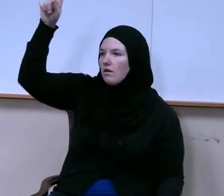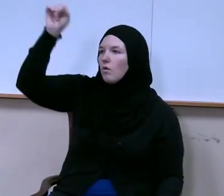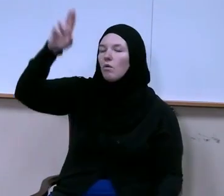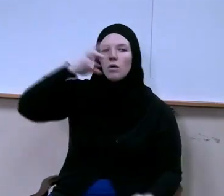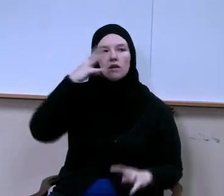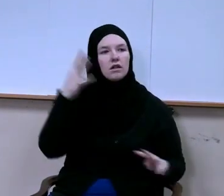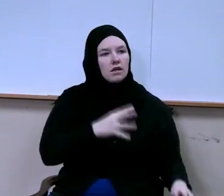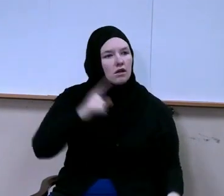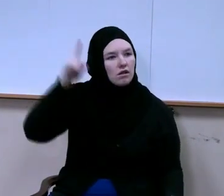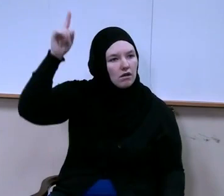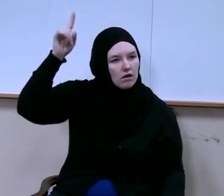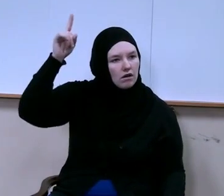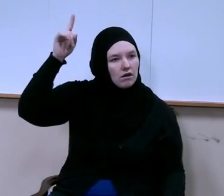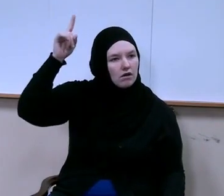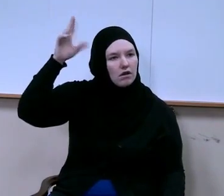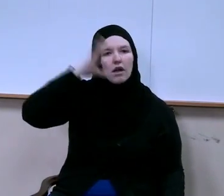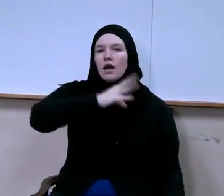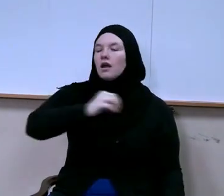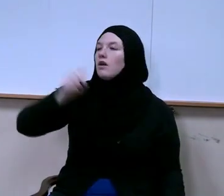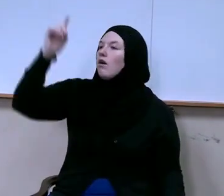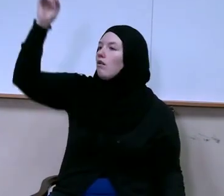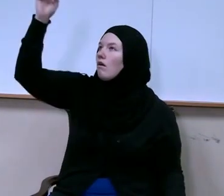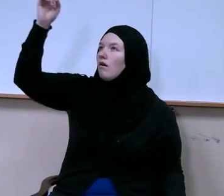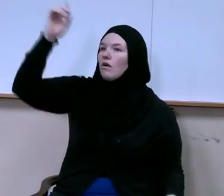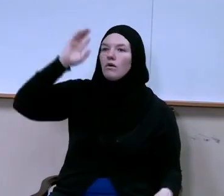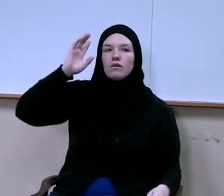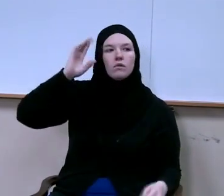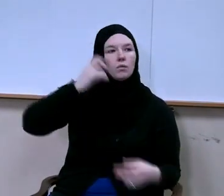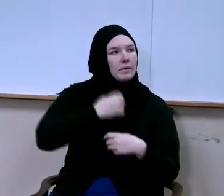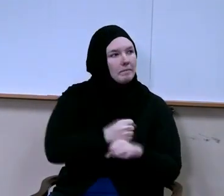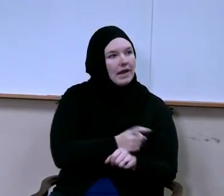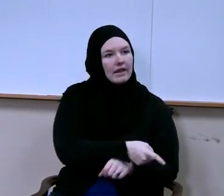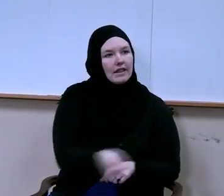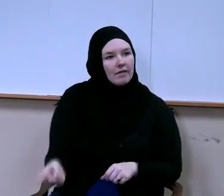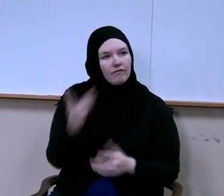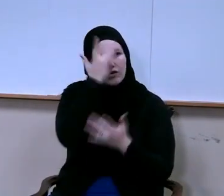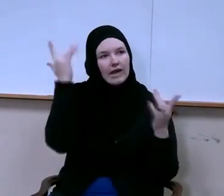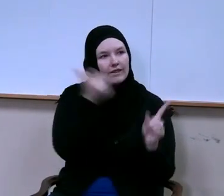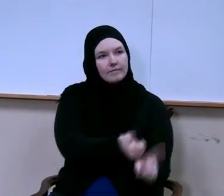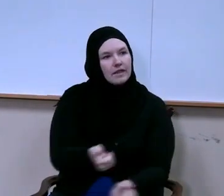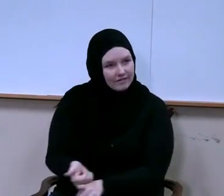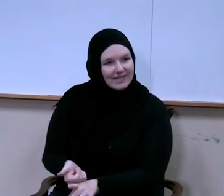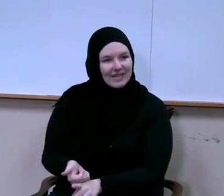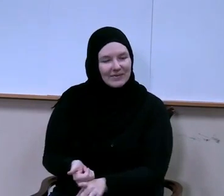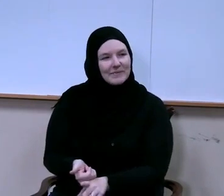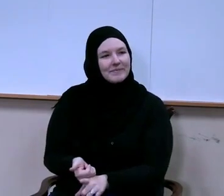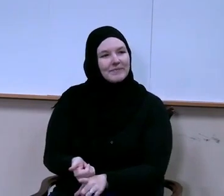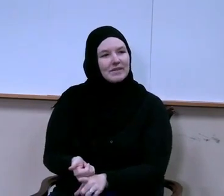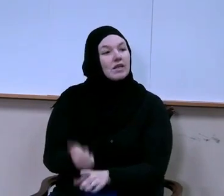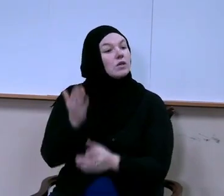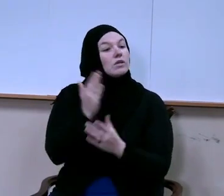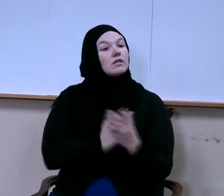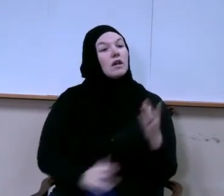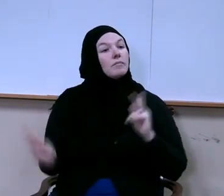or neglected Allah, and Allah would make them forget themselves. So